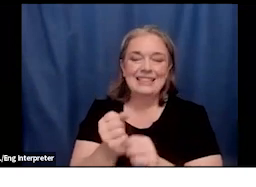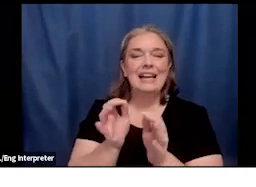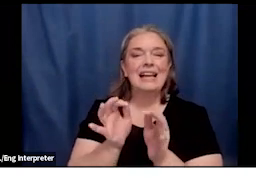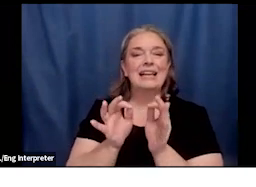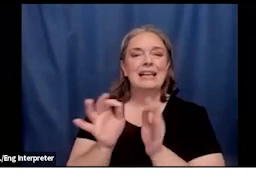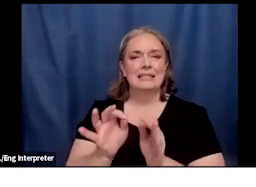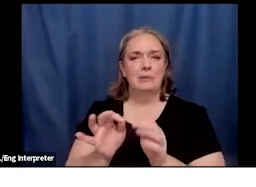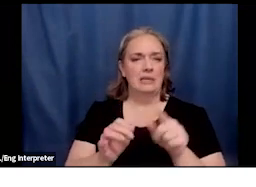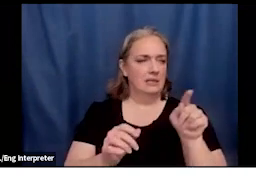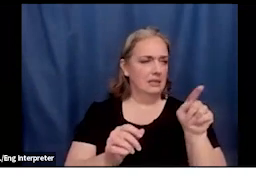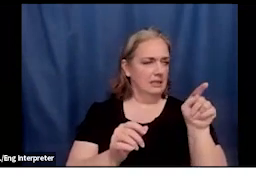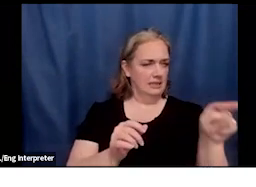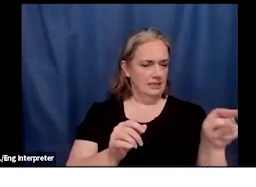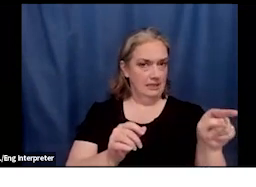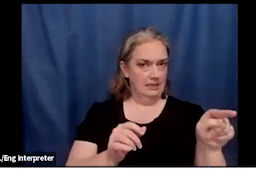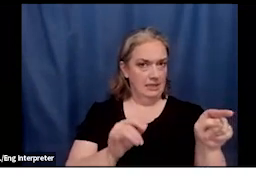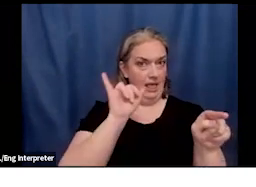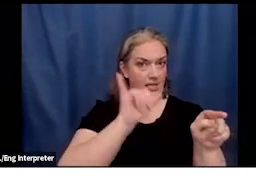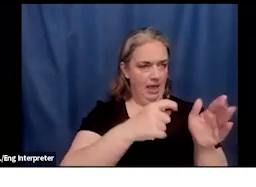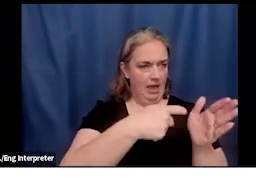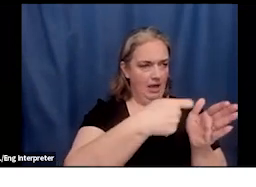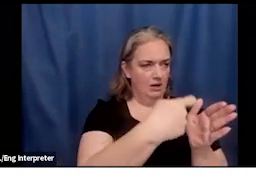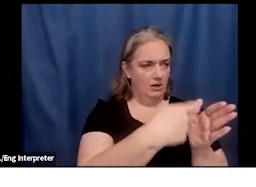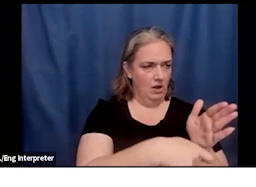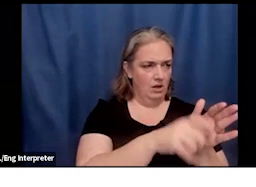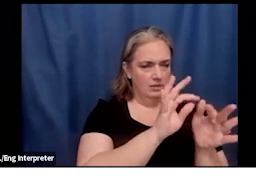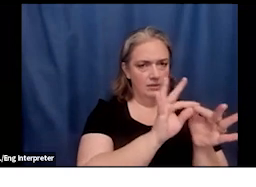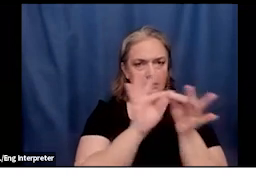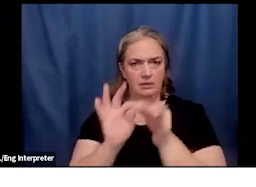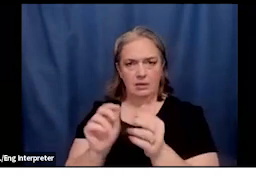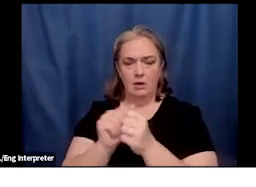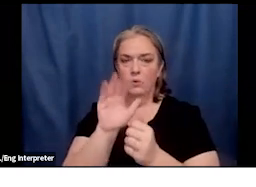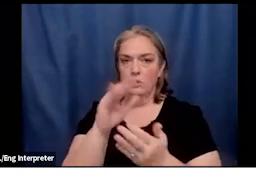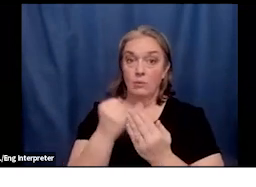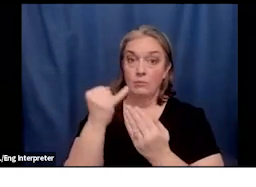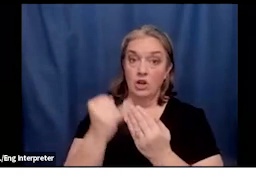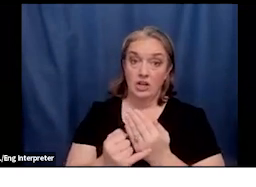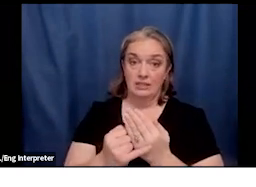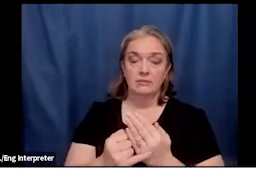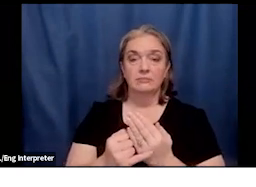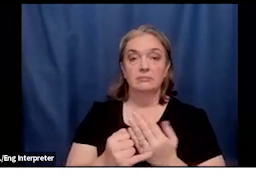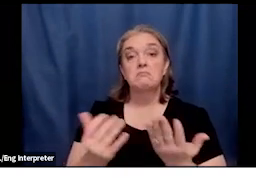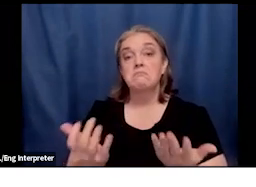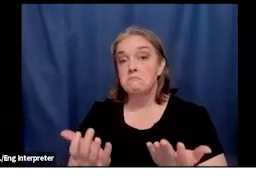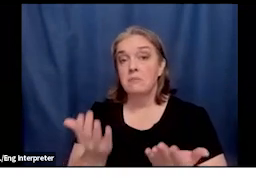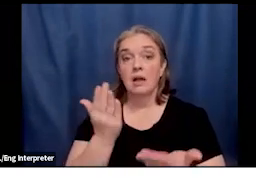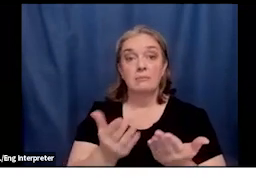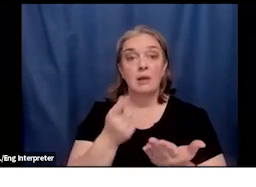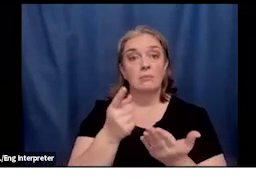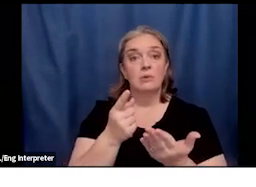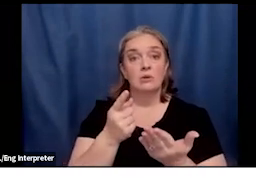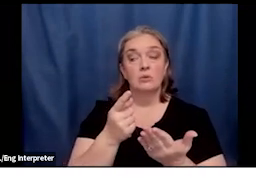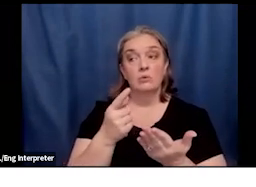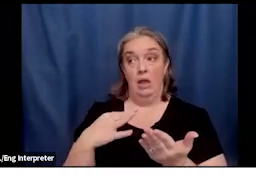about how that particular cost is supporting your overall project. You might even copy paste elements